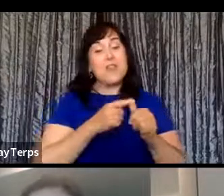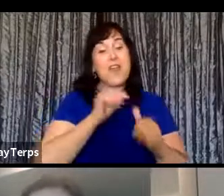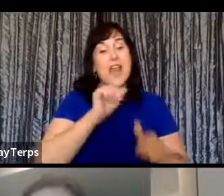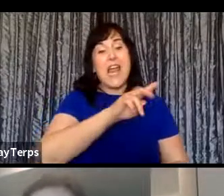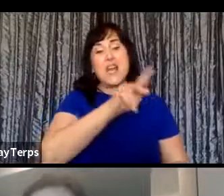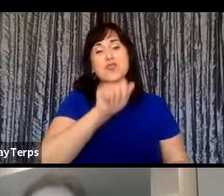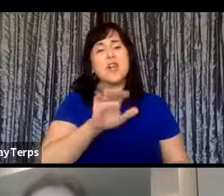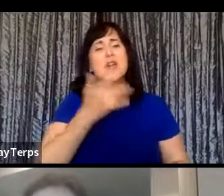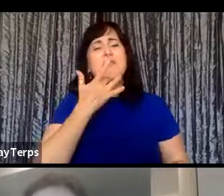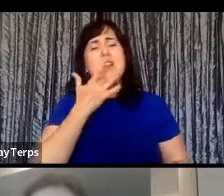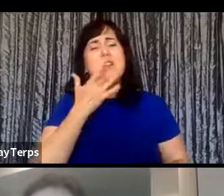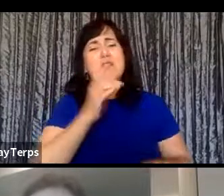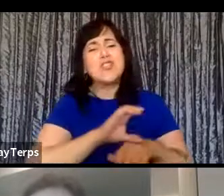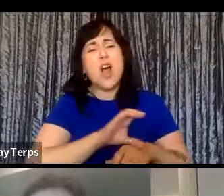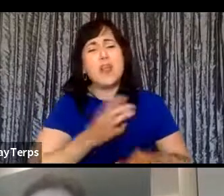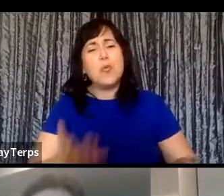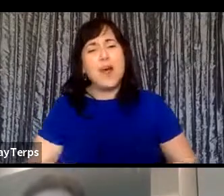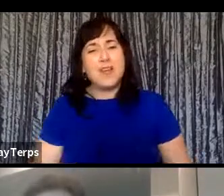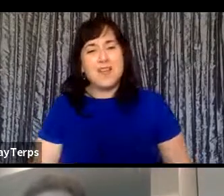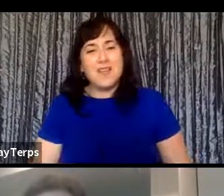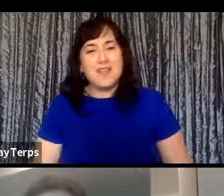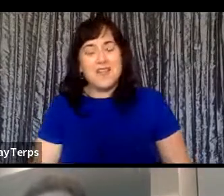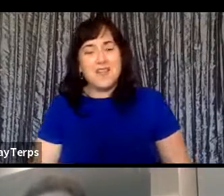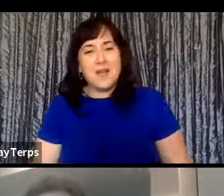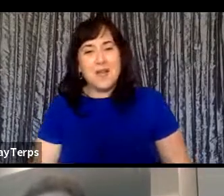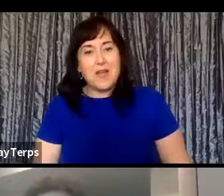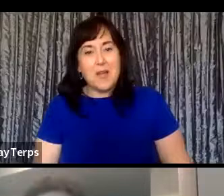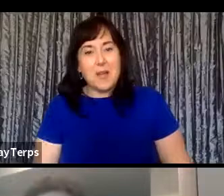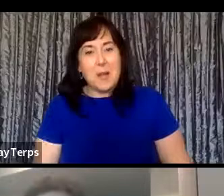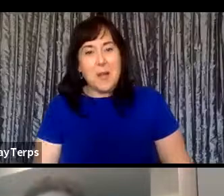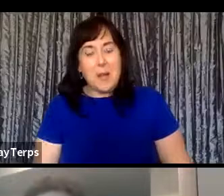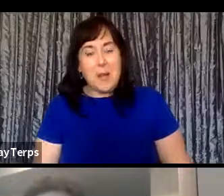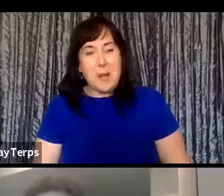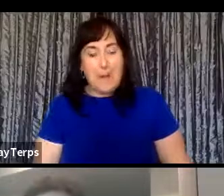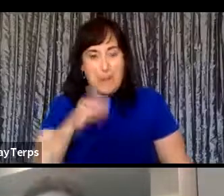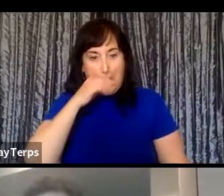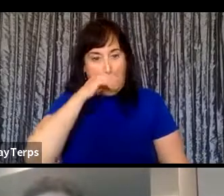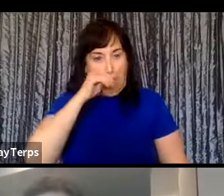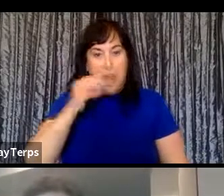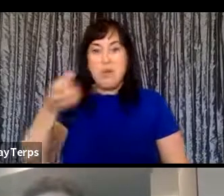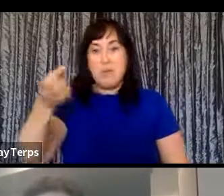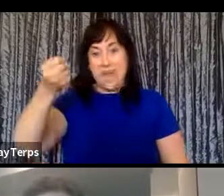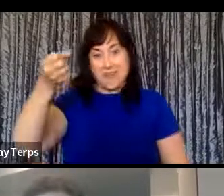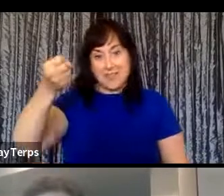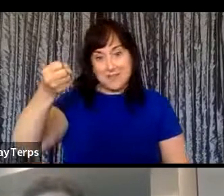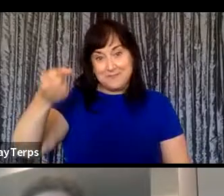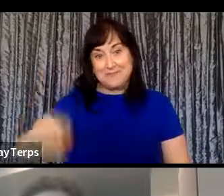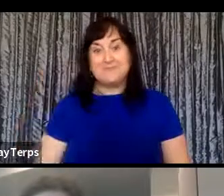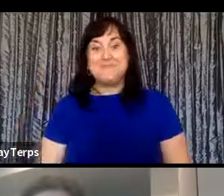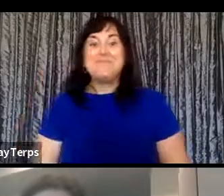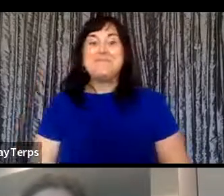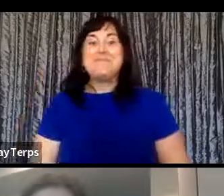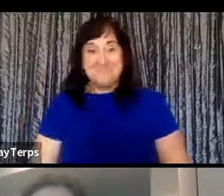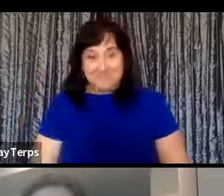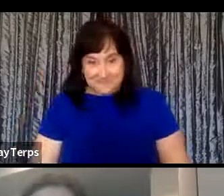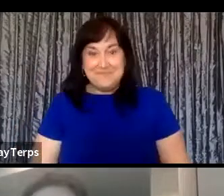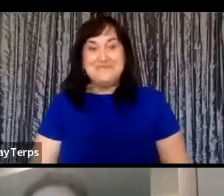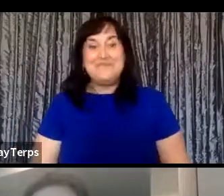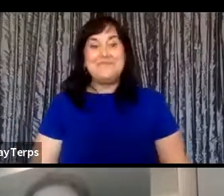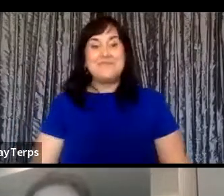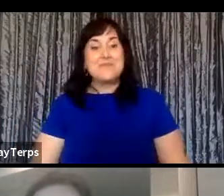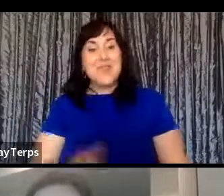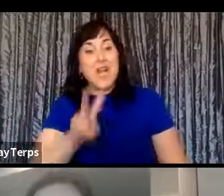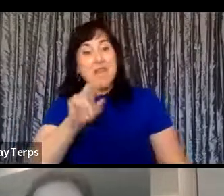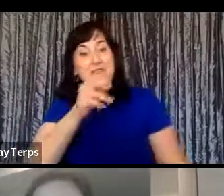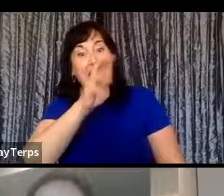your favorite chocolate, Andrea? Andrea, what kind of chocolate do you like? Milk chocolate. Okay.